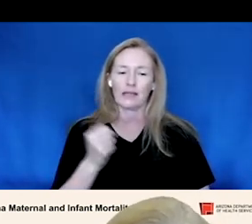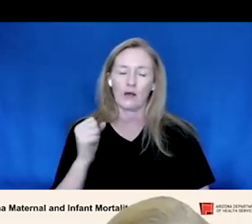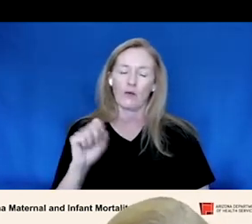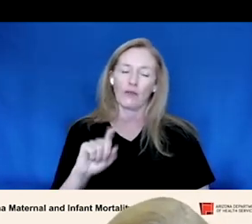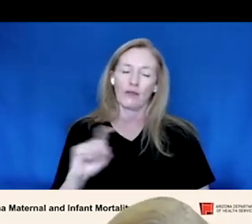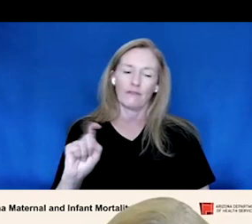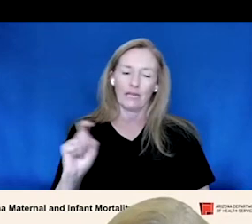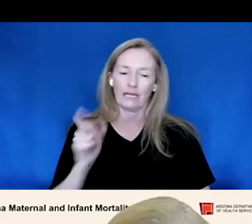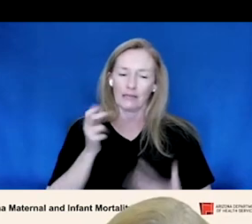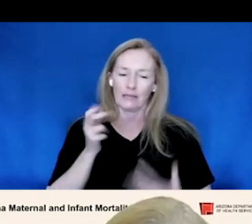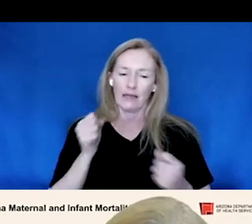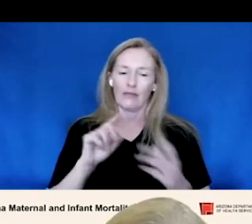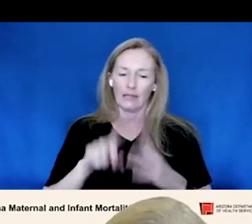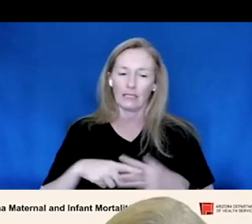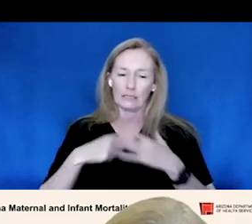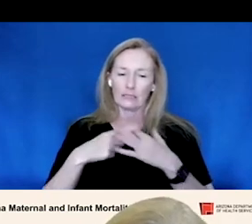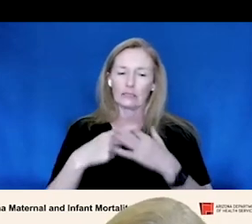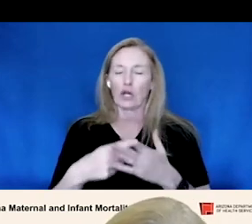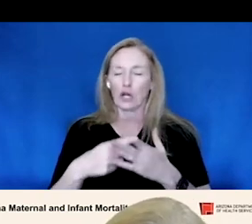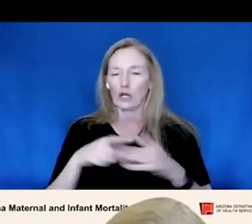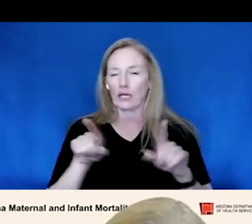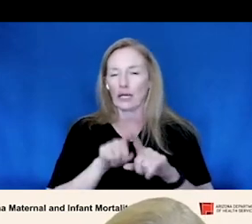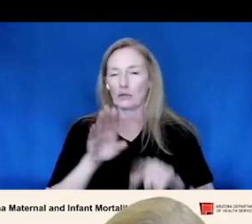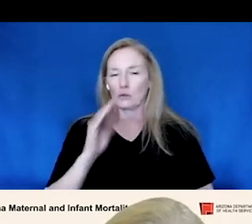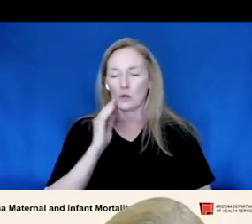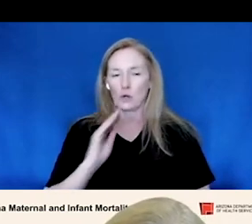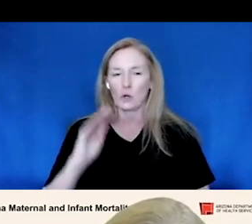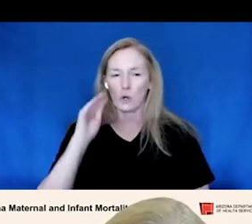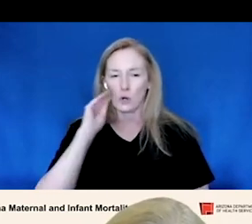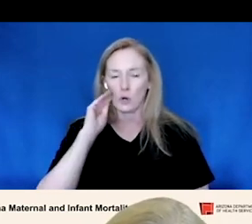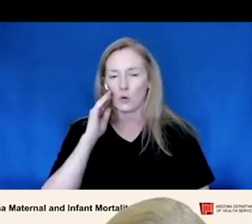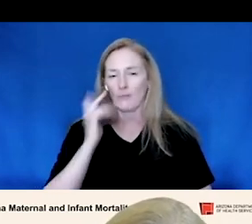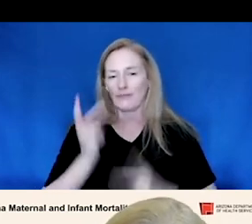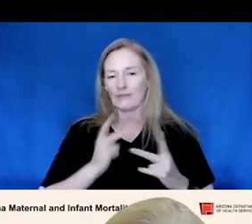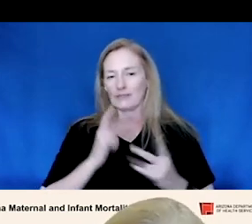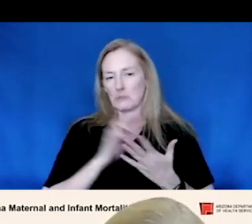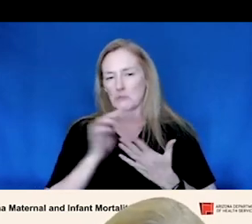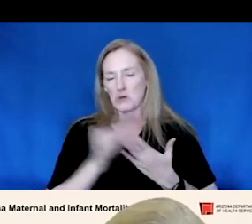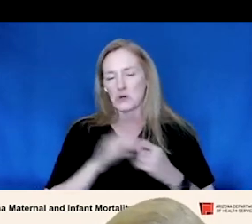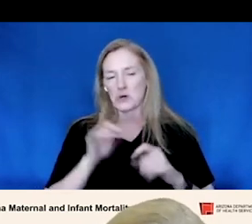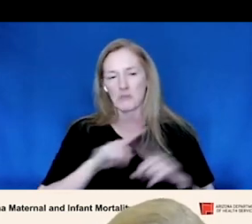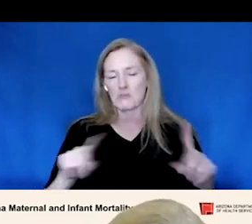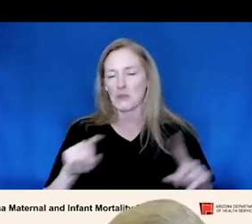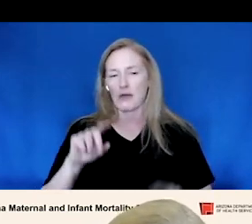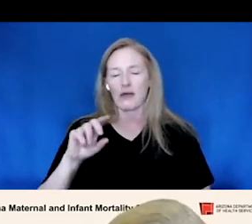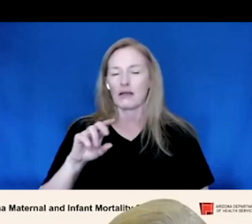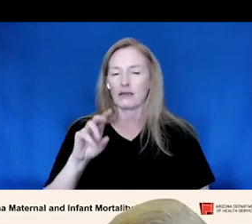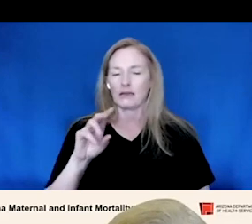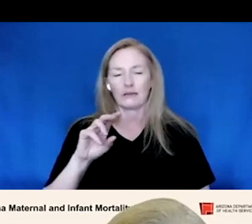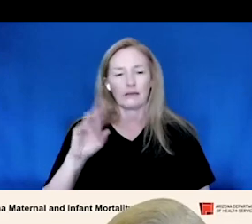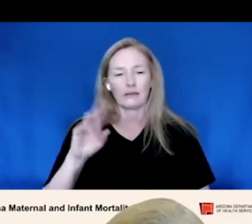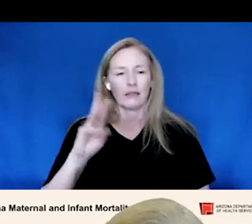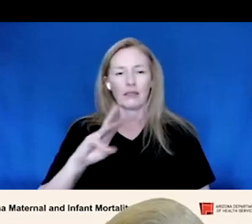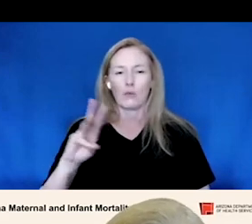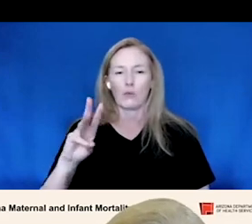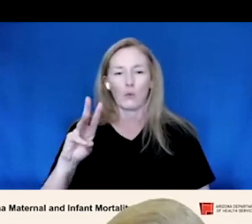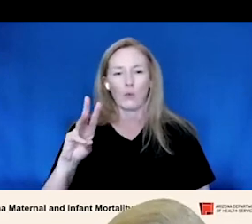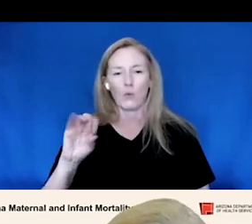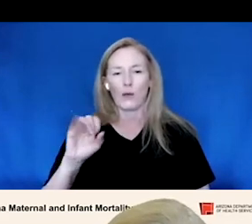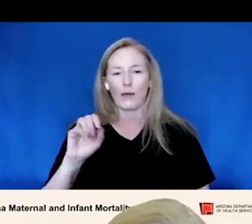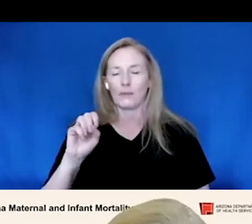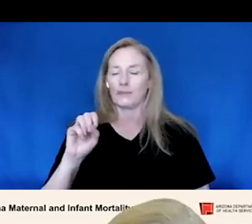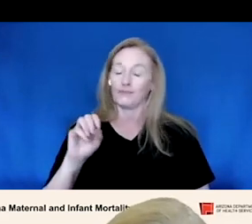site and be able to find any home visiting program in your area. Thank you, Melanie. We have a lot of